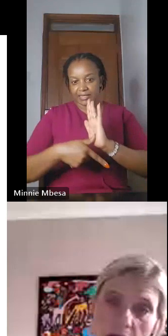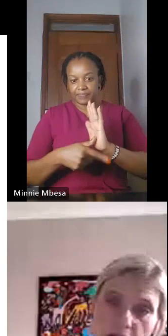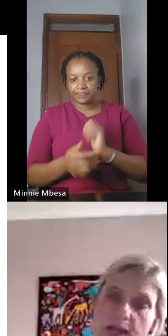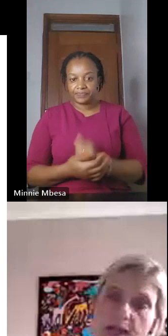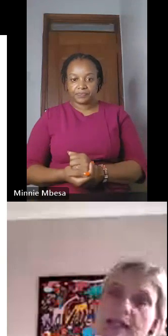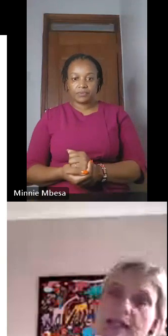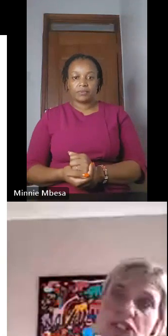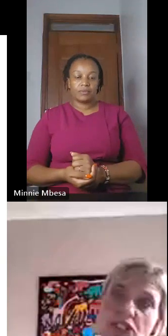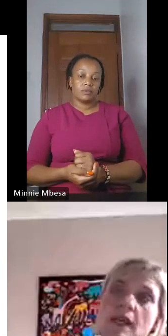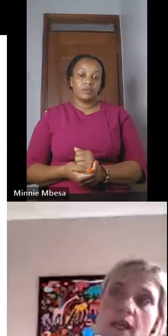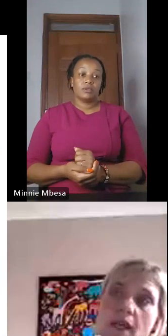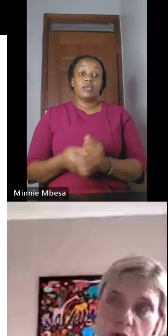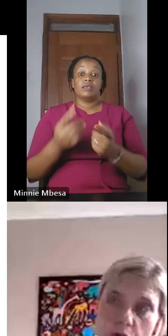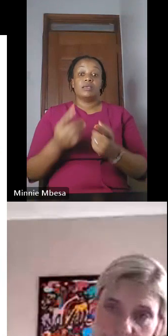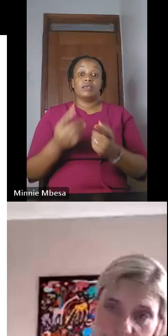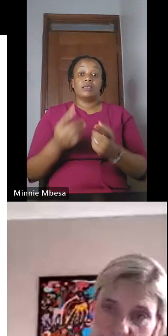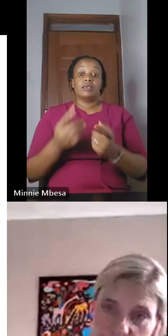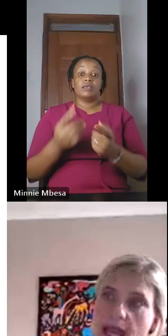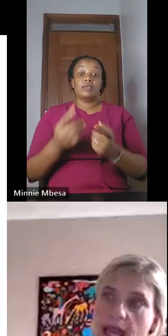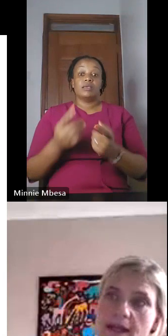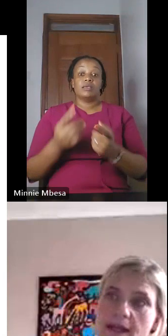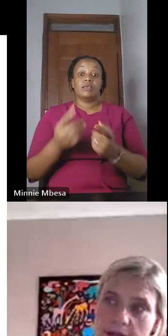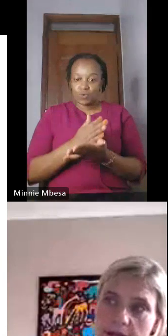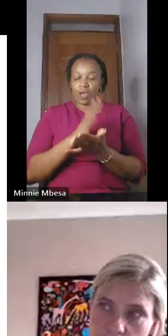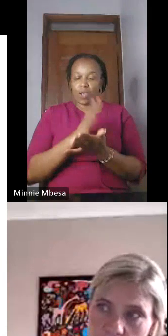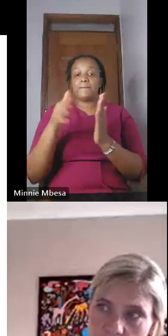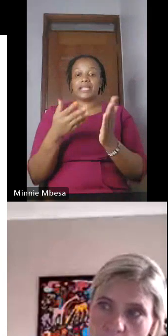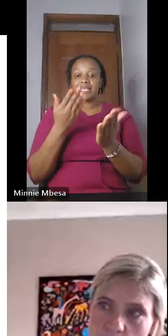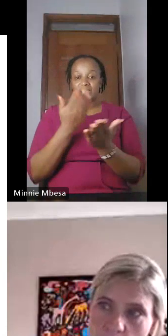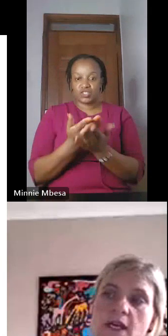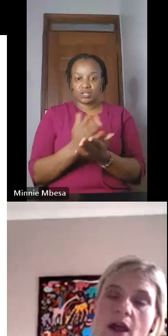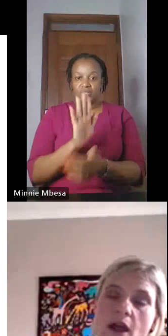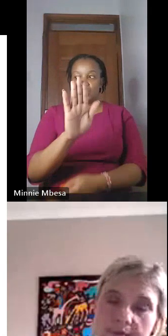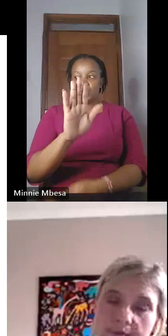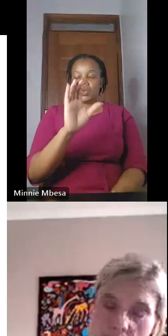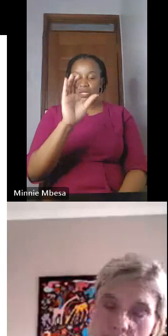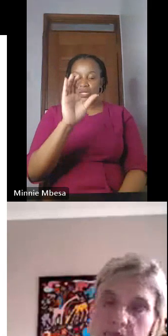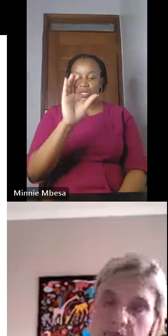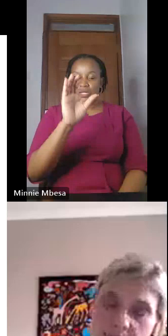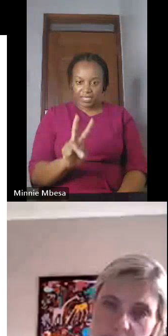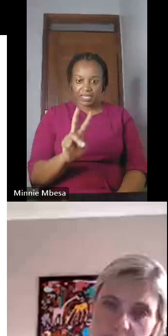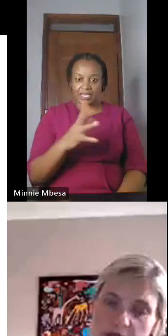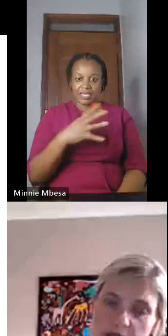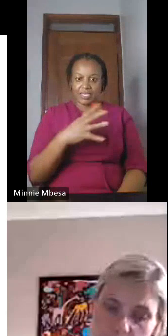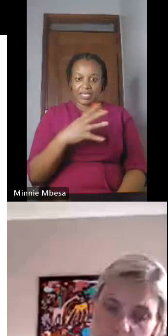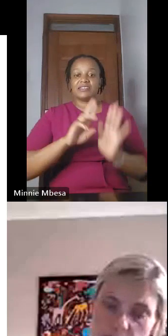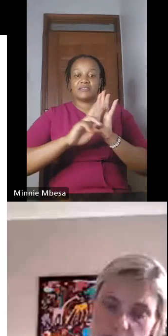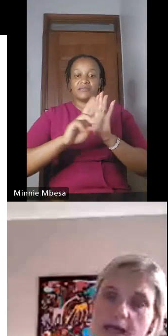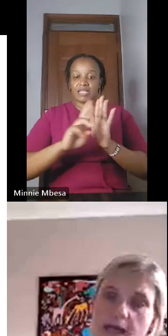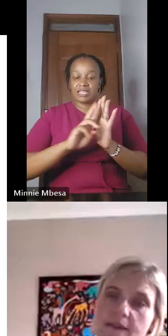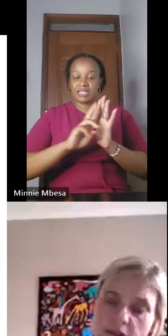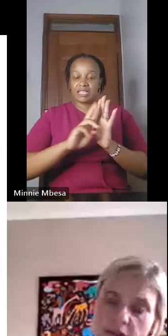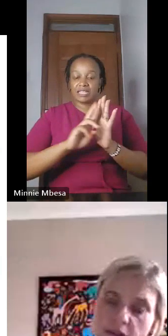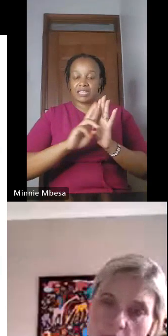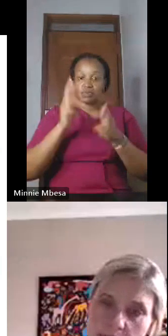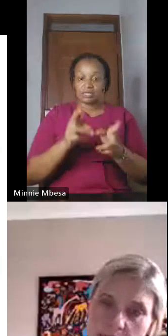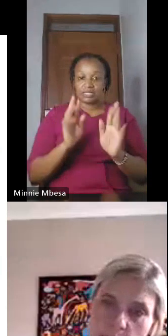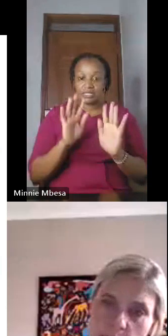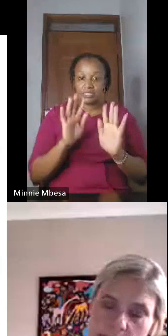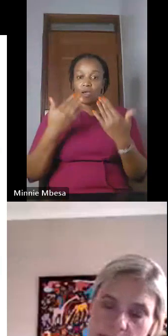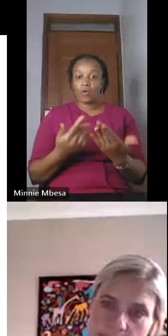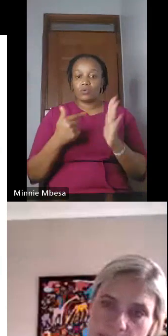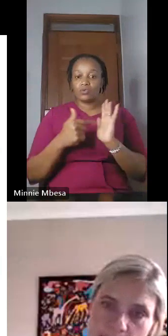terms of your actual application, your CV and that referee report is how you demonstrate to us that